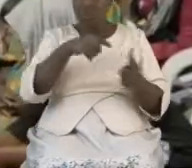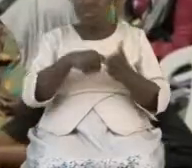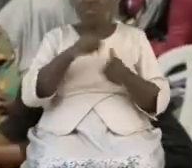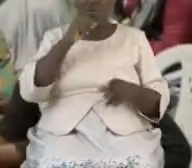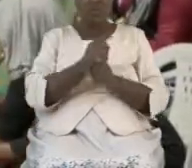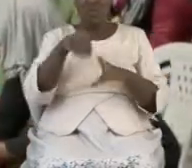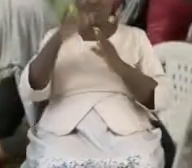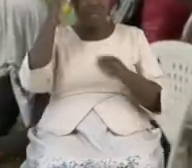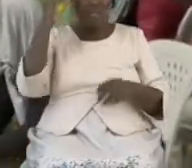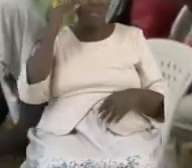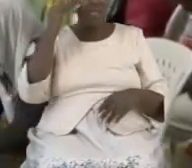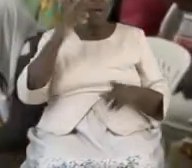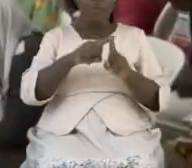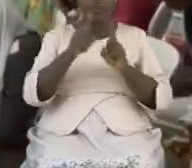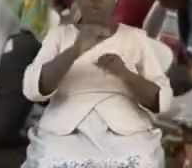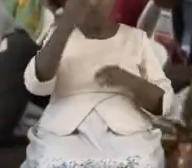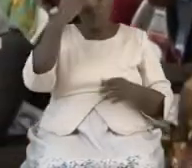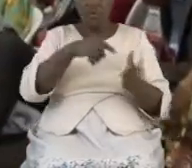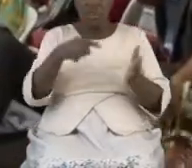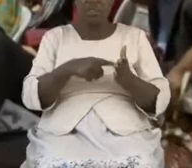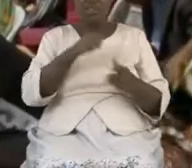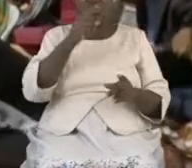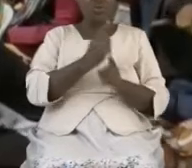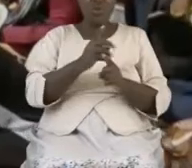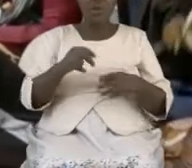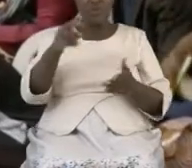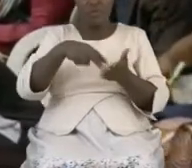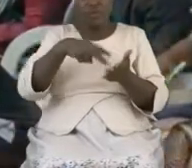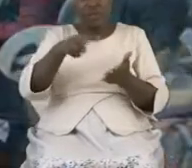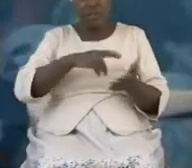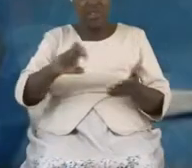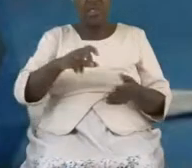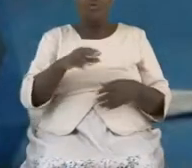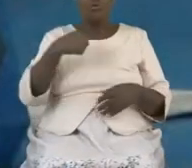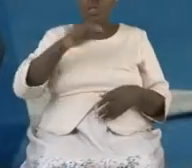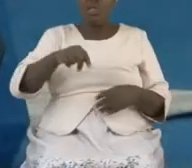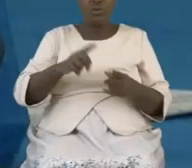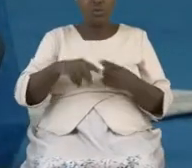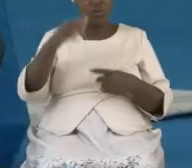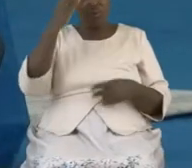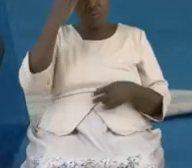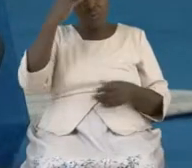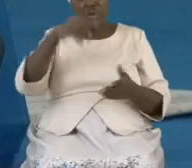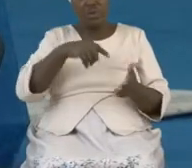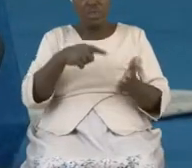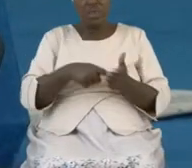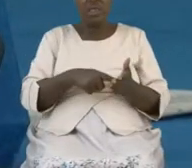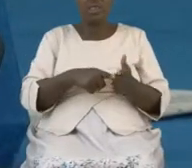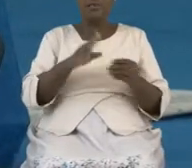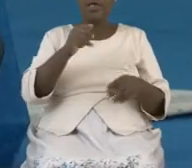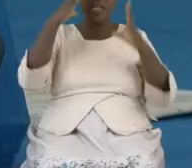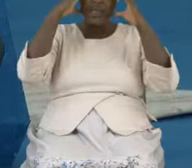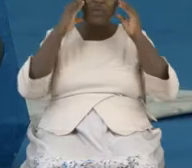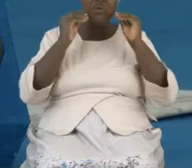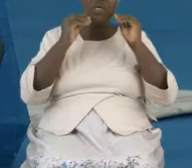We need to know this not only by reading. We need to know this by experience, that it